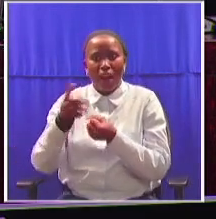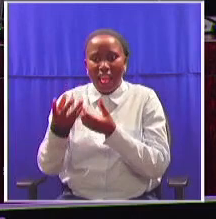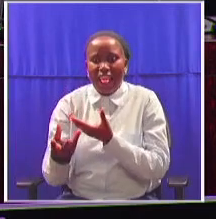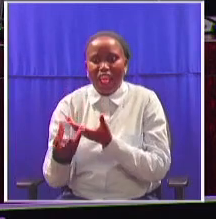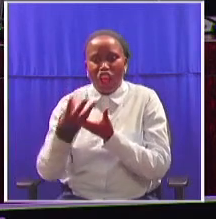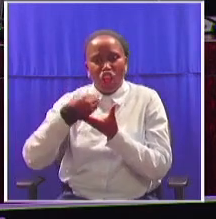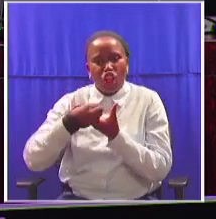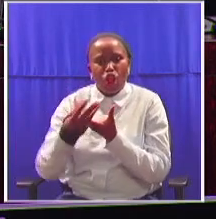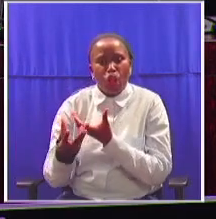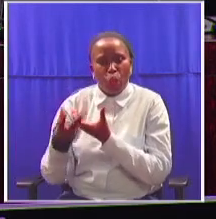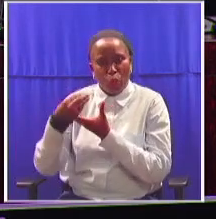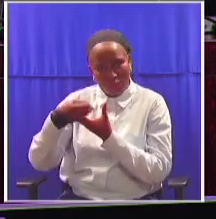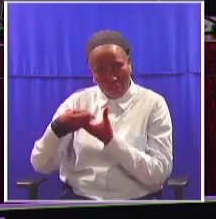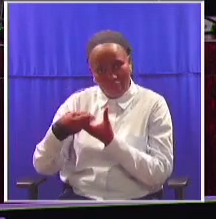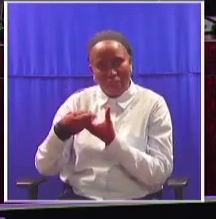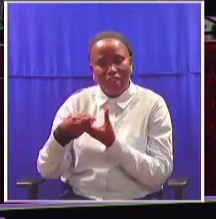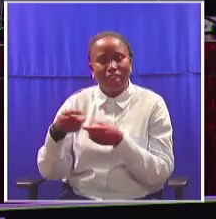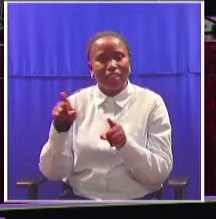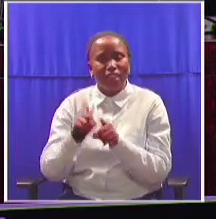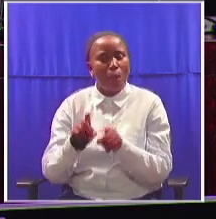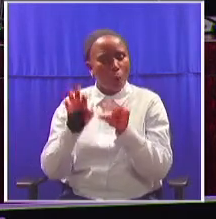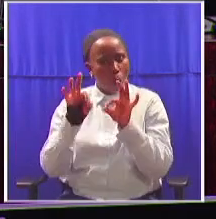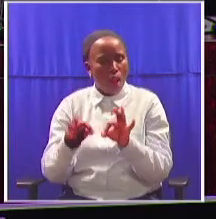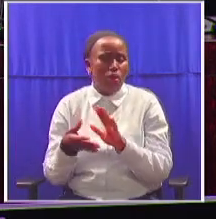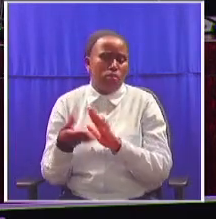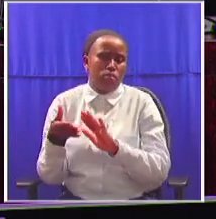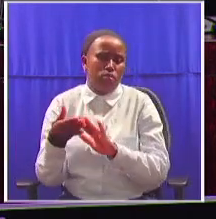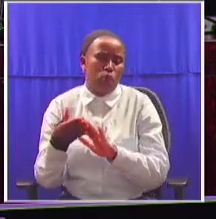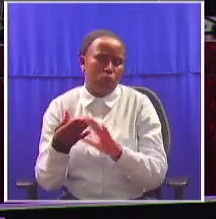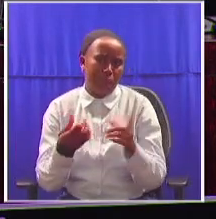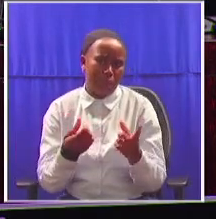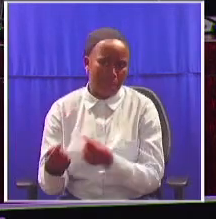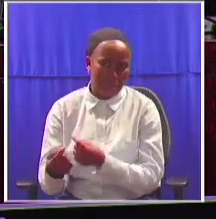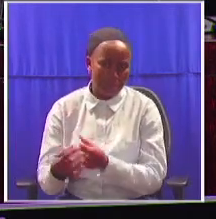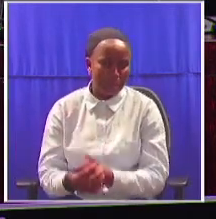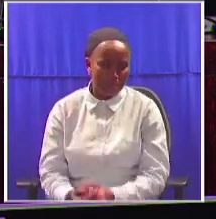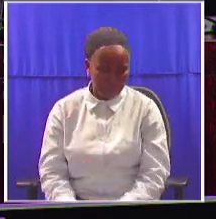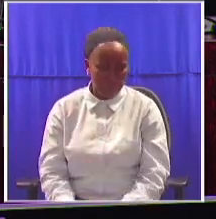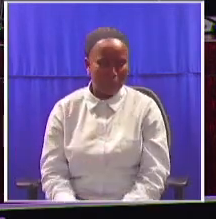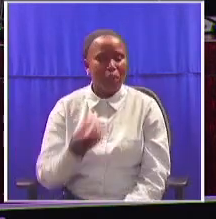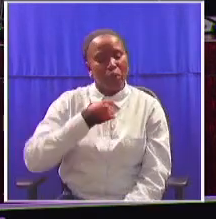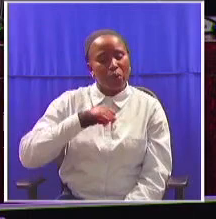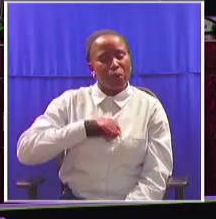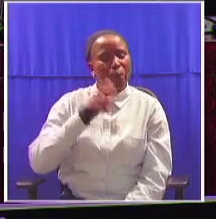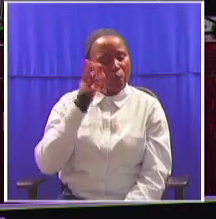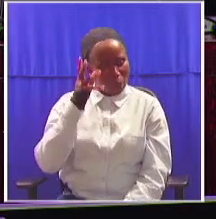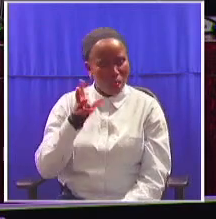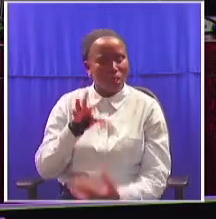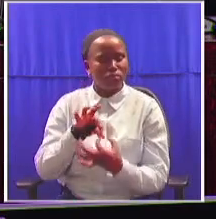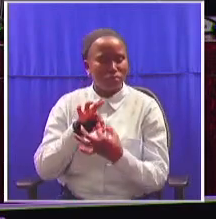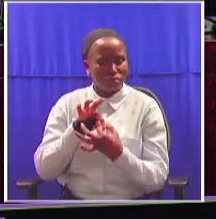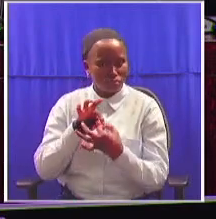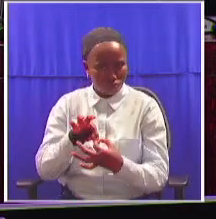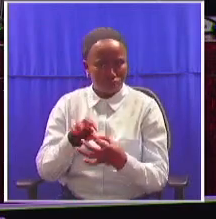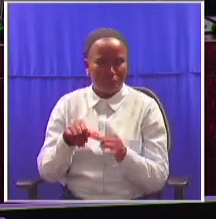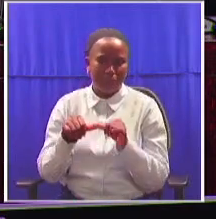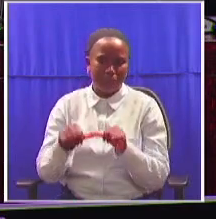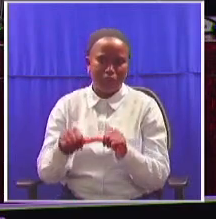representative, and equitable world order. We will continue to maintain an independent foreign